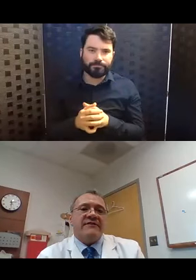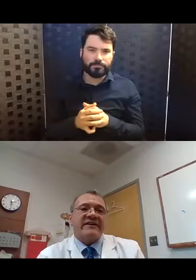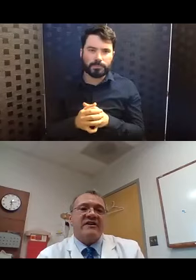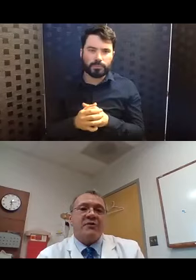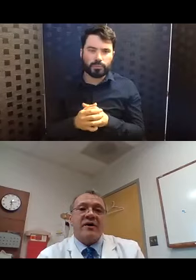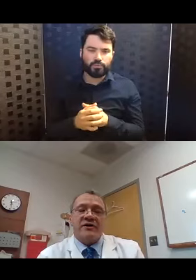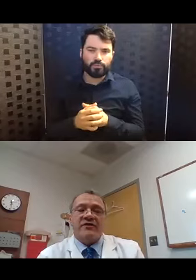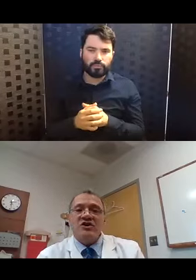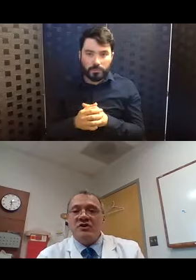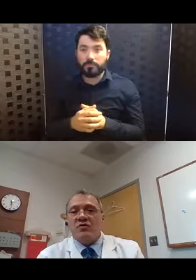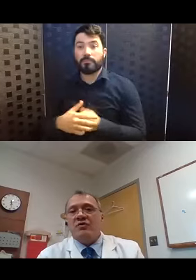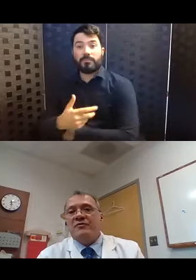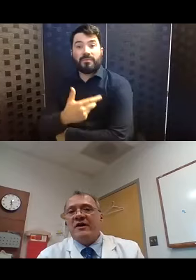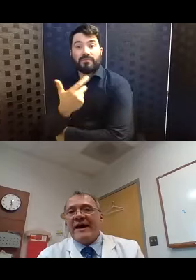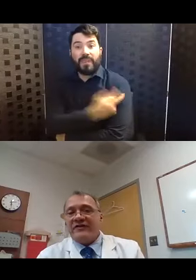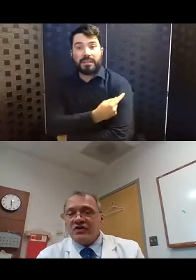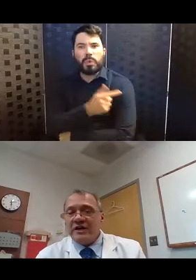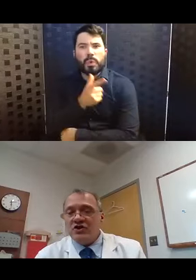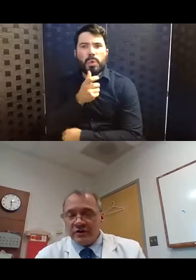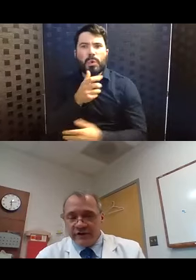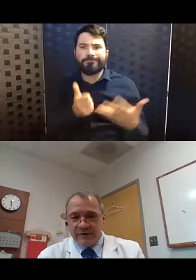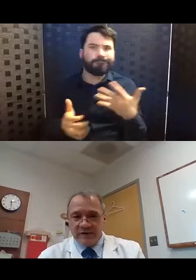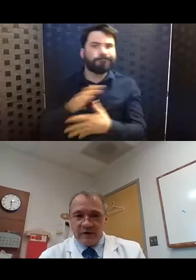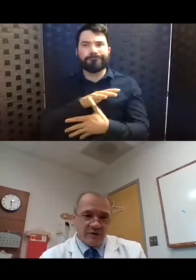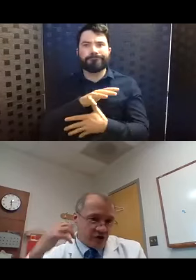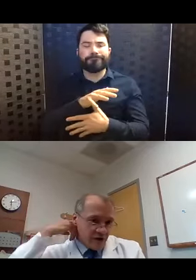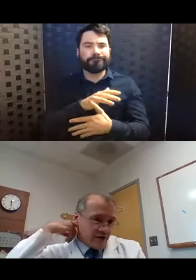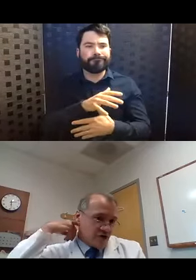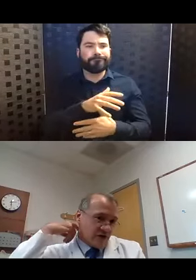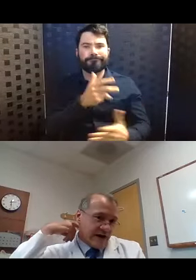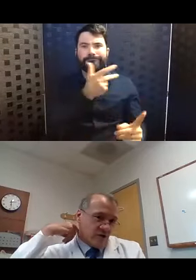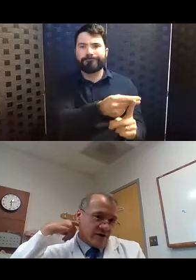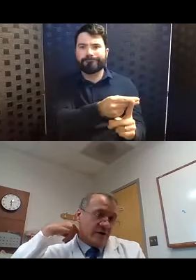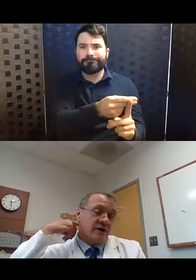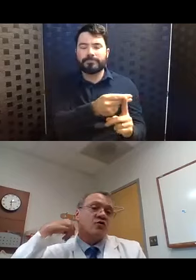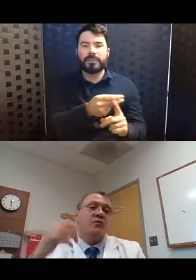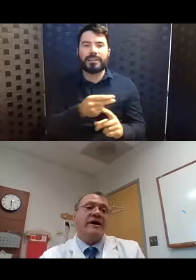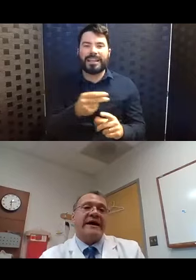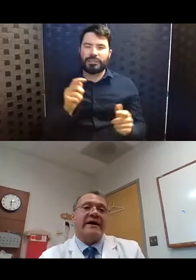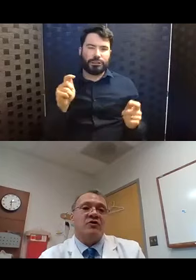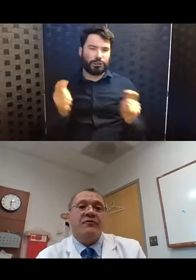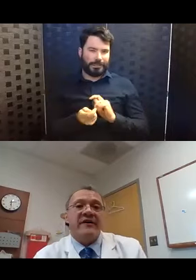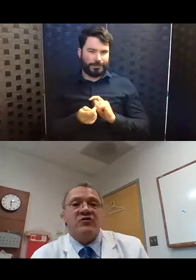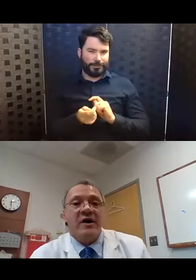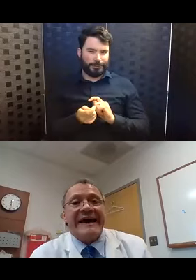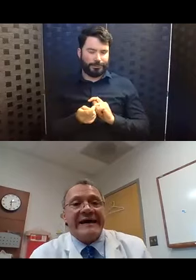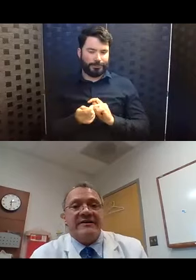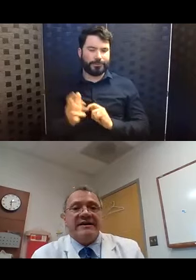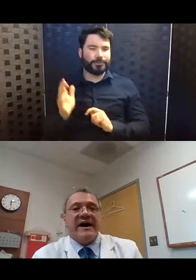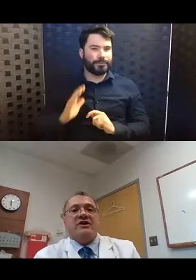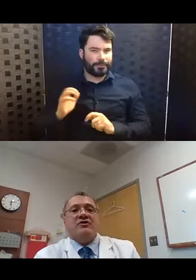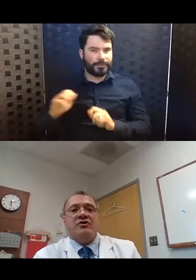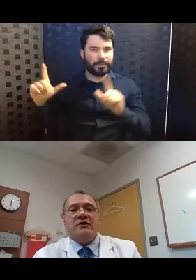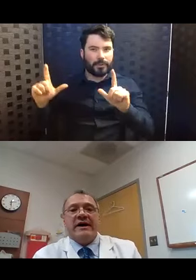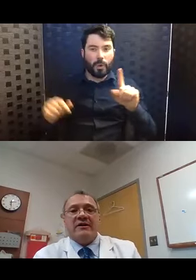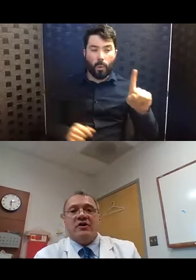The vaccine prioritization groups has changed a little bit. We showed another slide where group phase 1A did